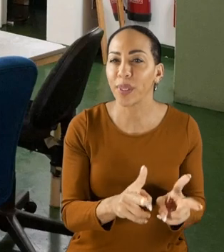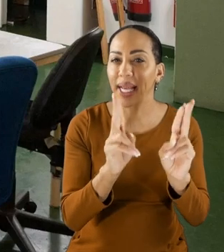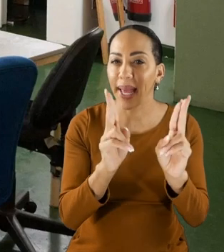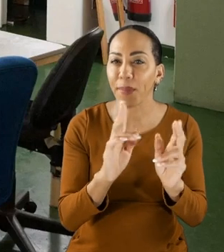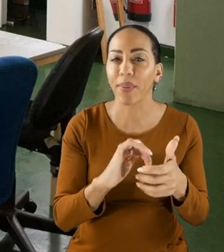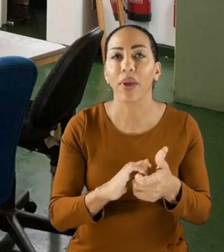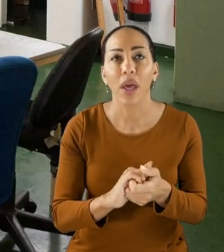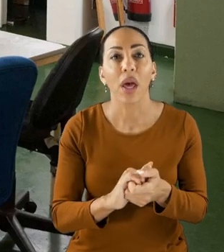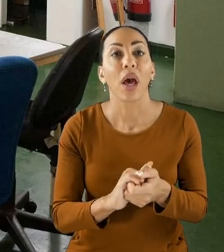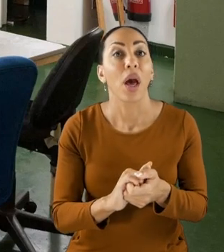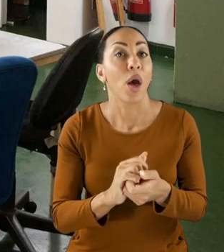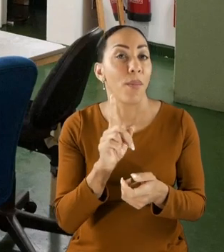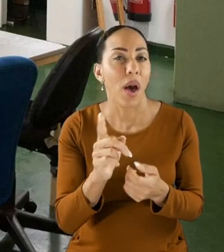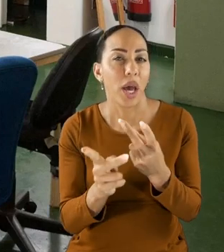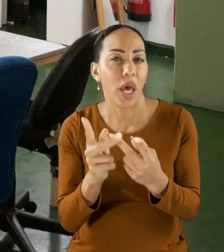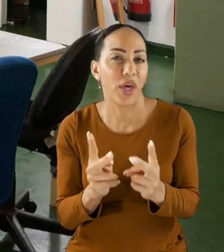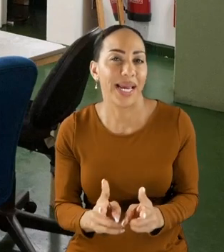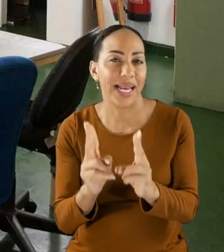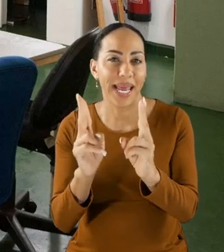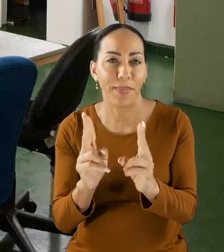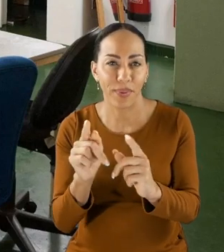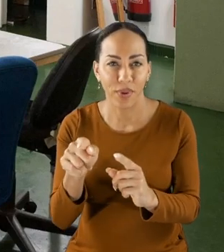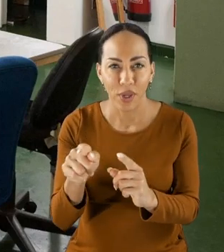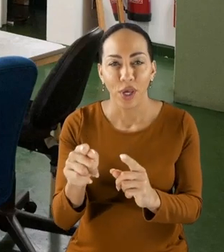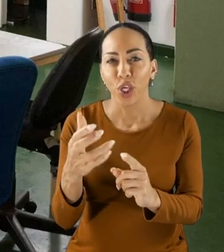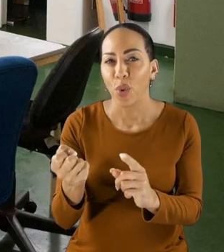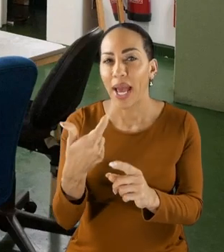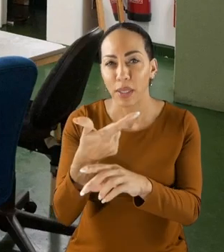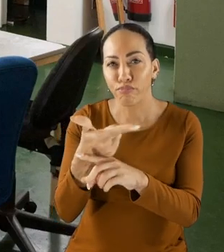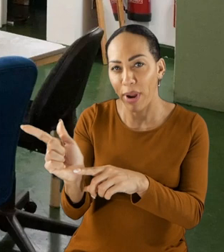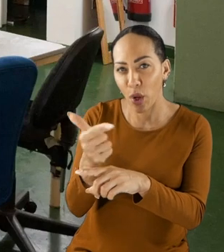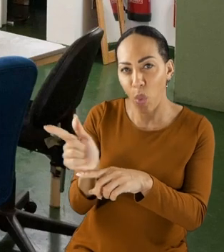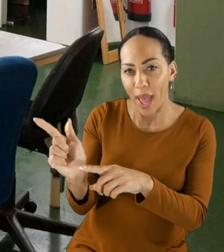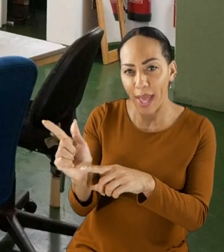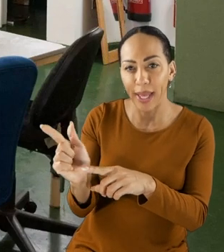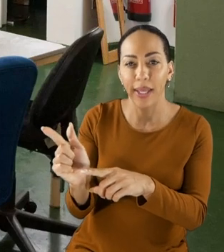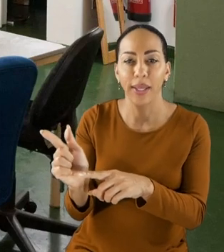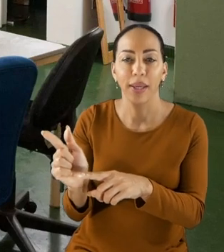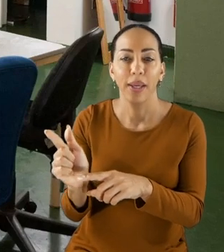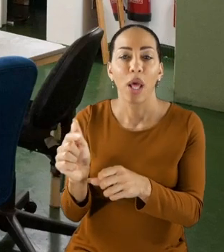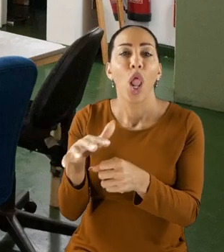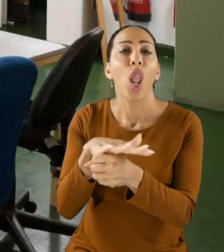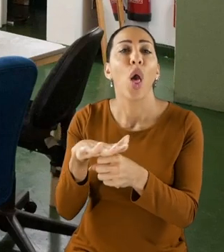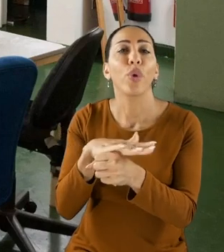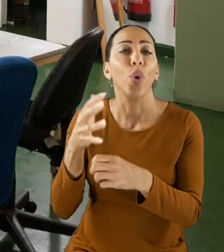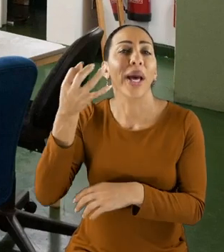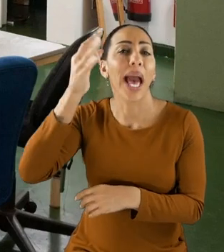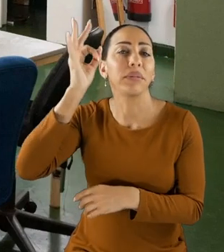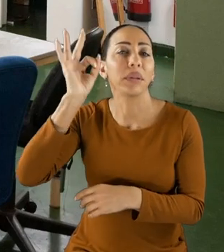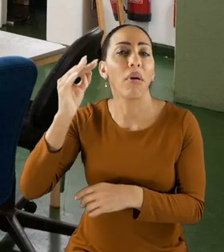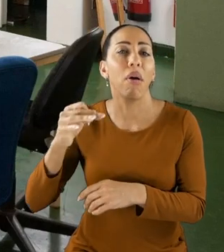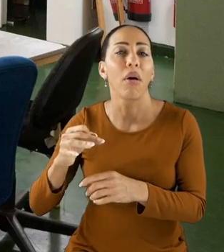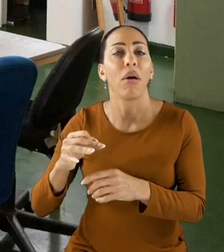clip, but also in the piece that you showed today, you sort of had that sort of breakaway shot of the kind of local